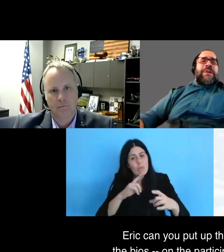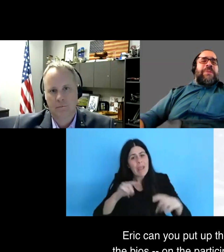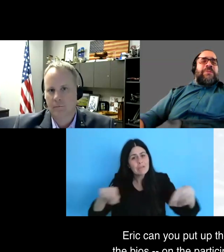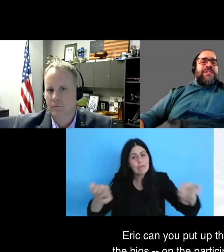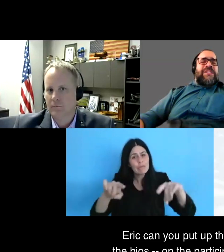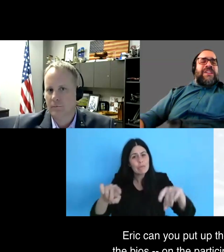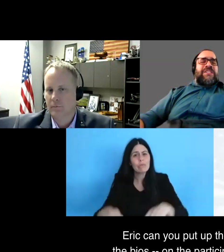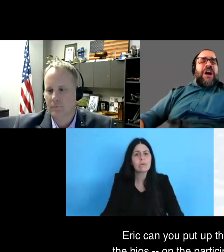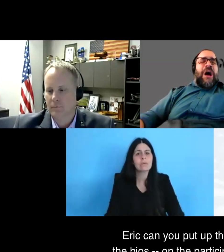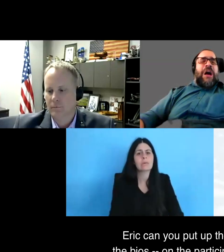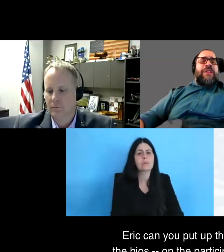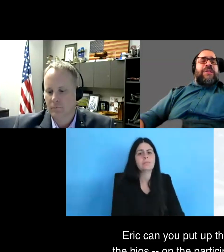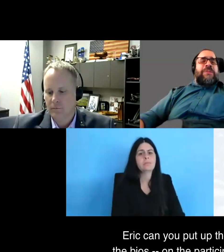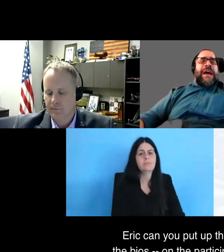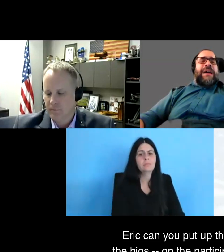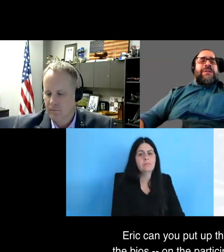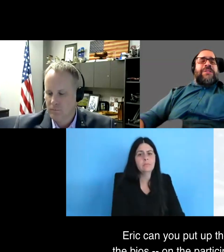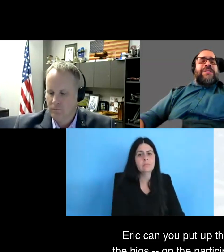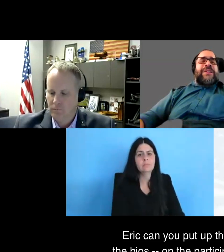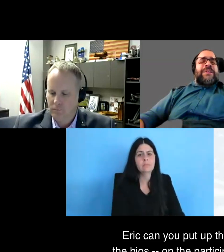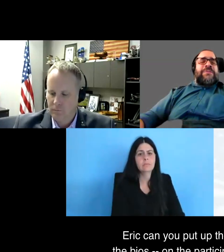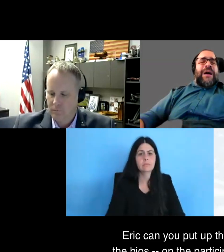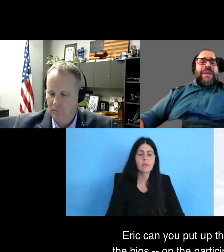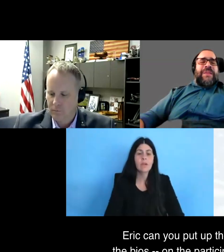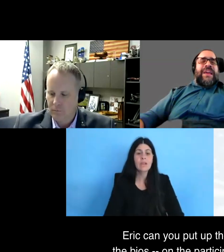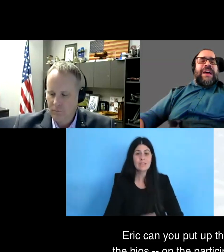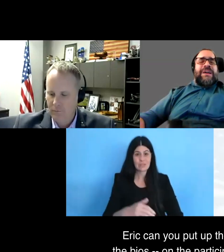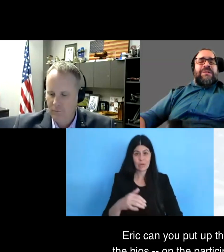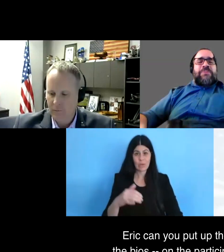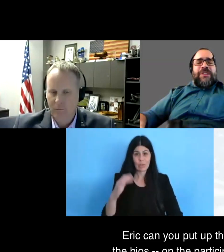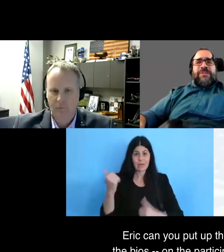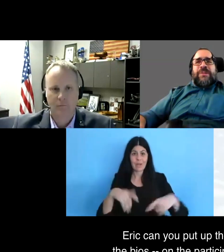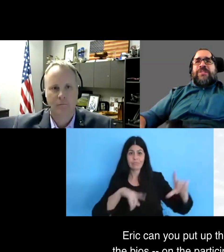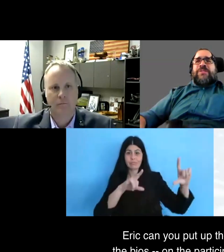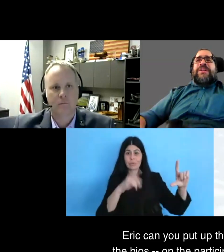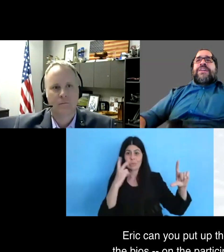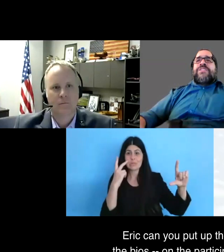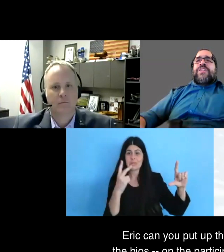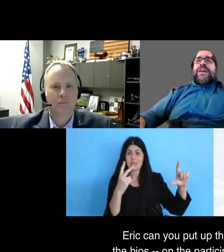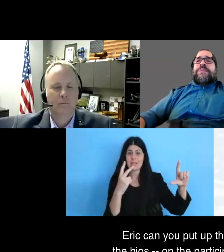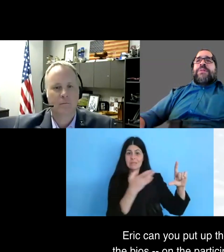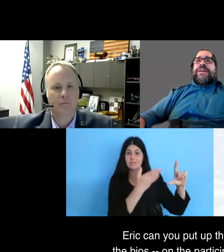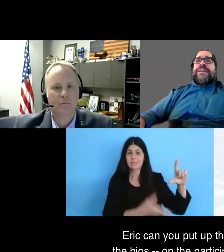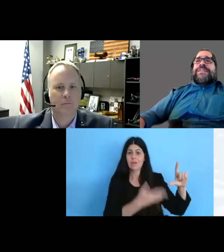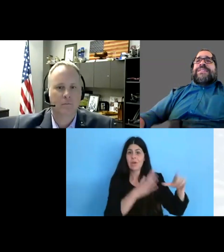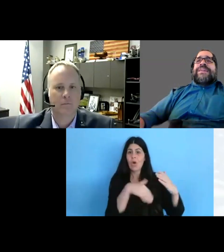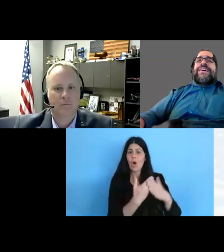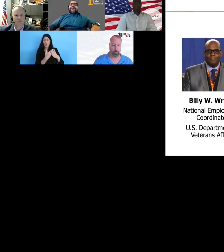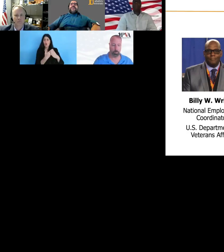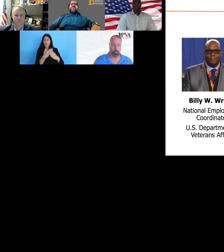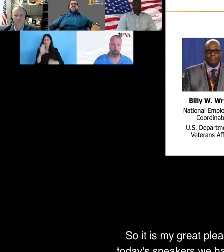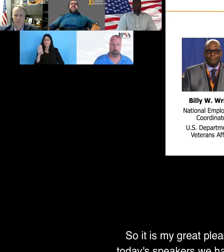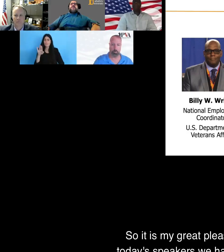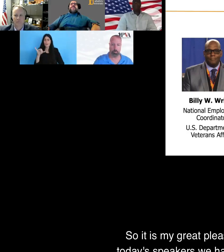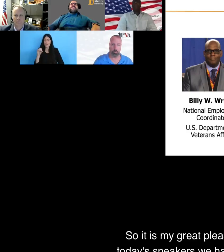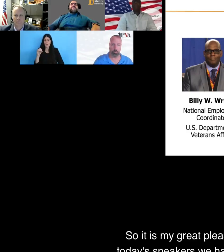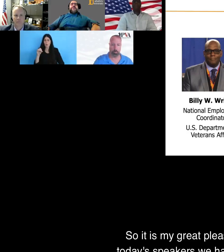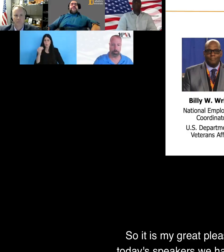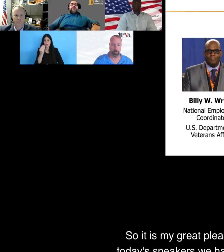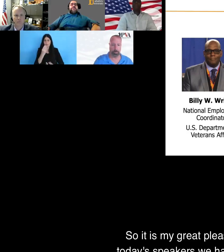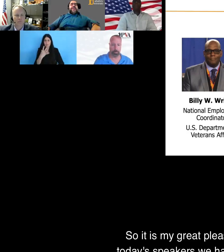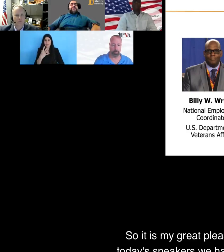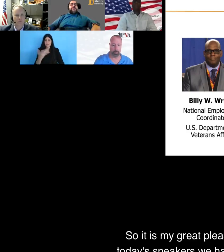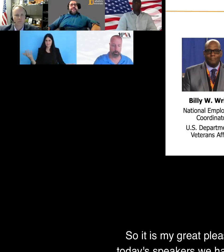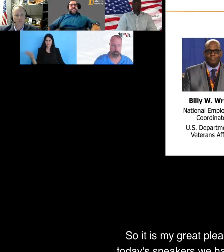you put up the presentation on the bios, on the participants slide, please? So it is